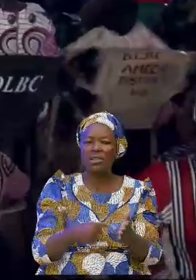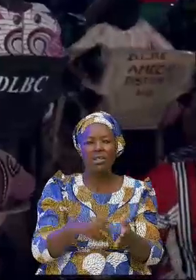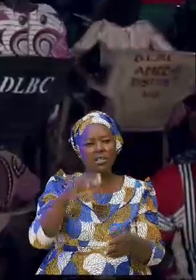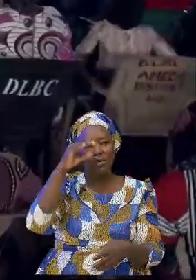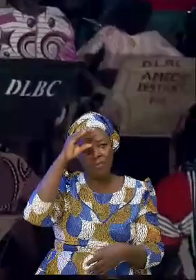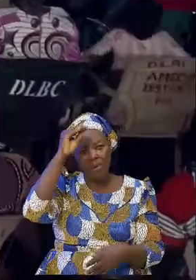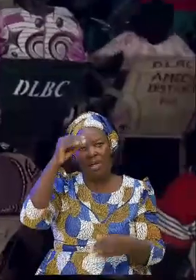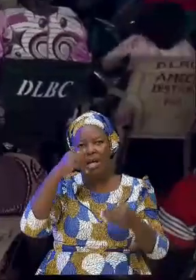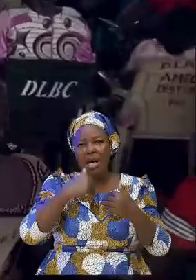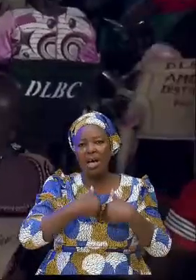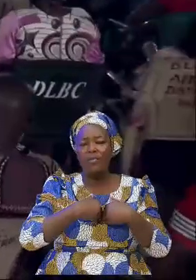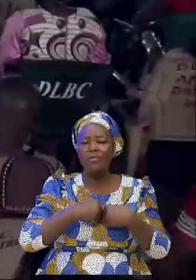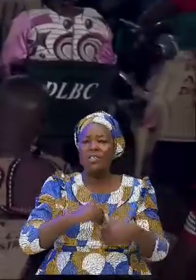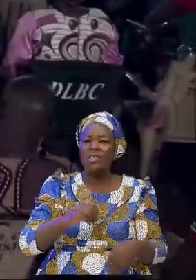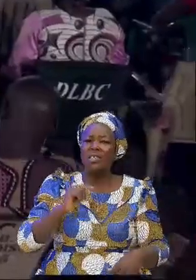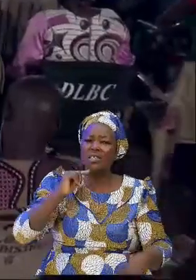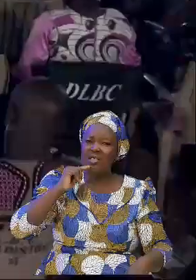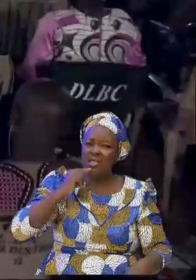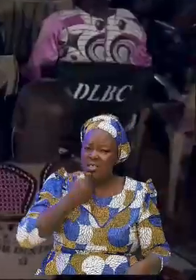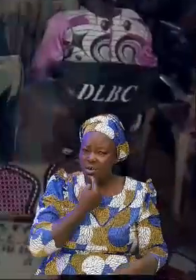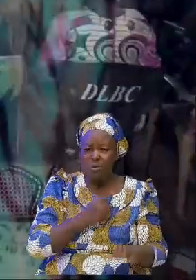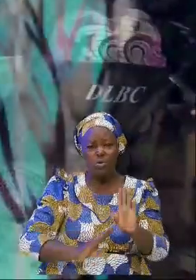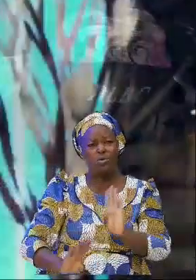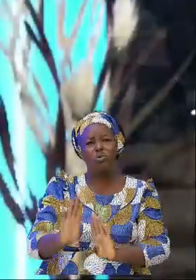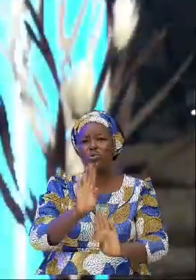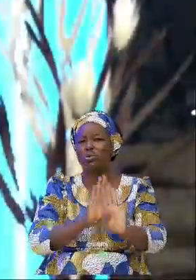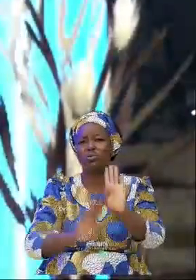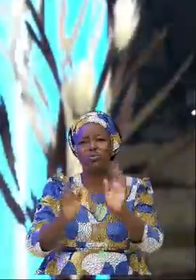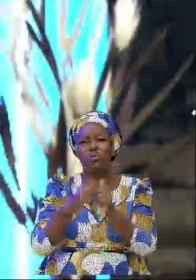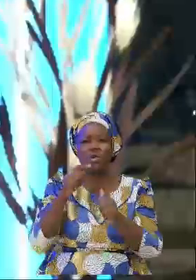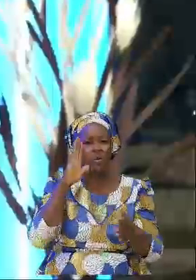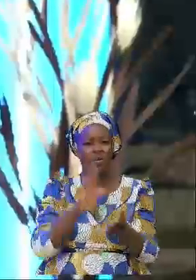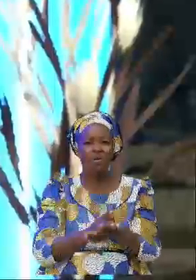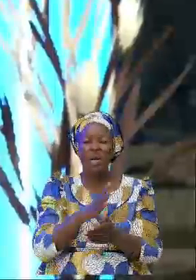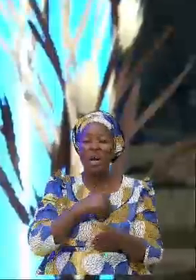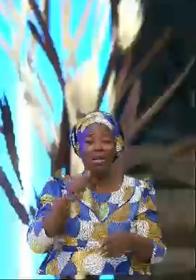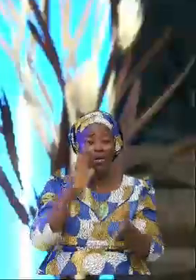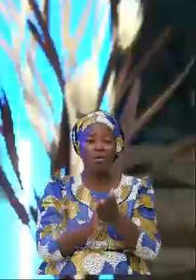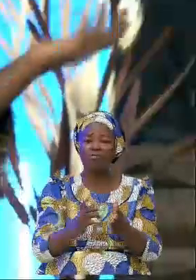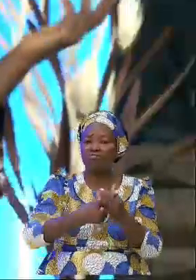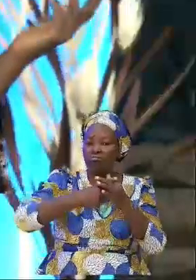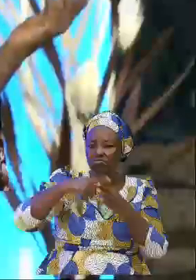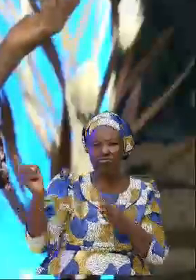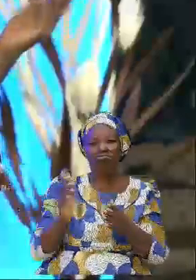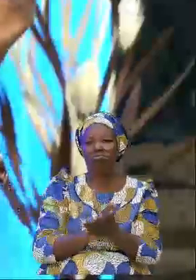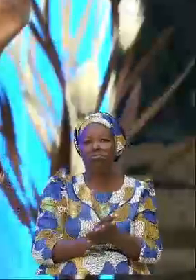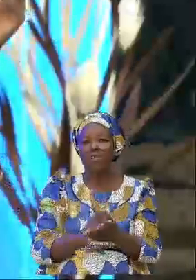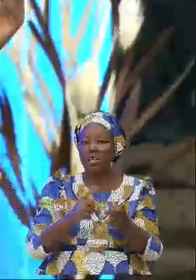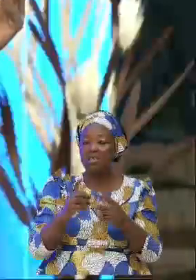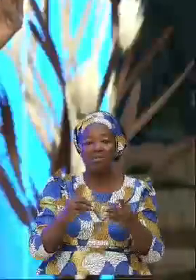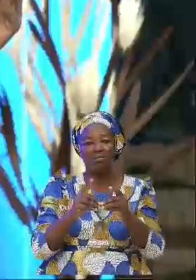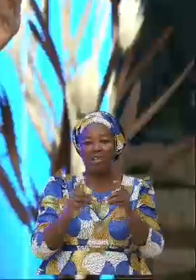man having real family trouble with the wife. And the wife ran